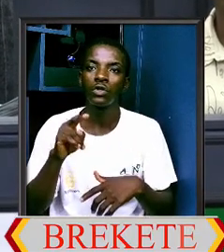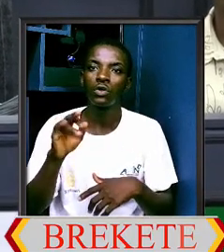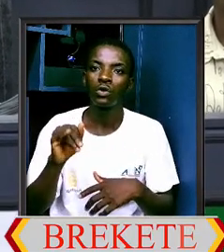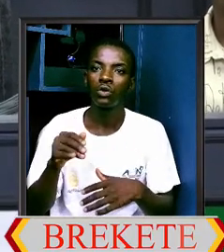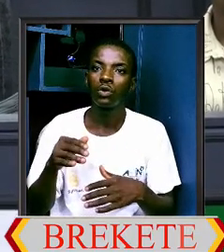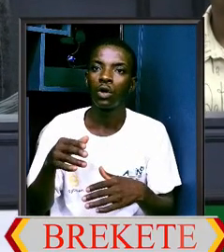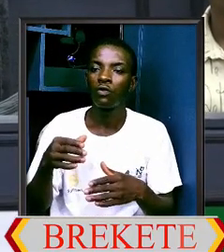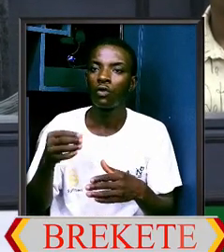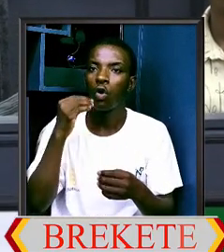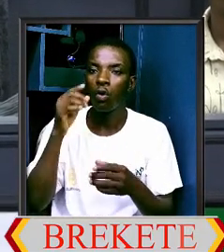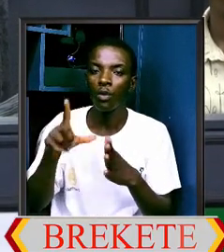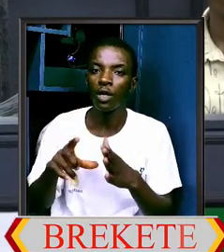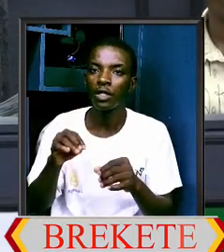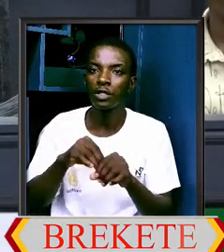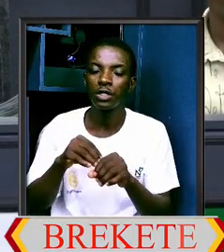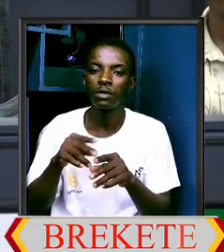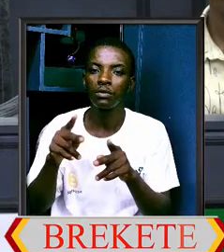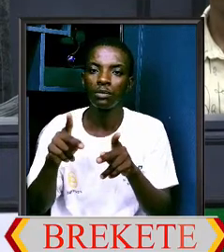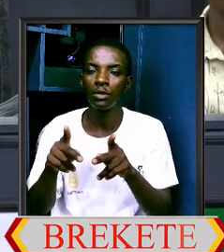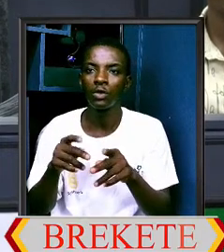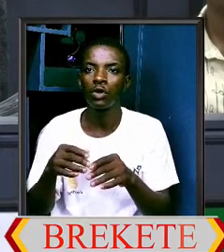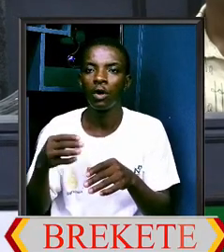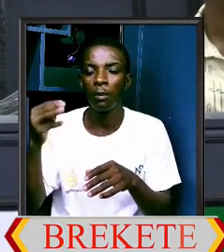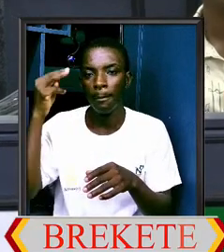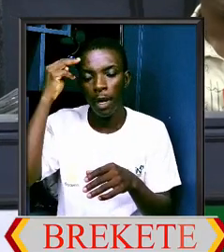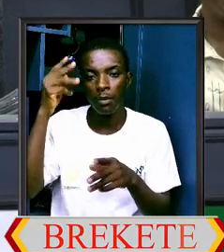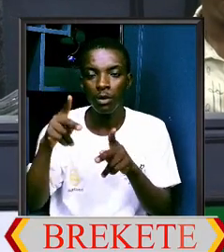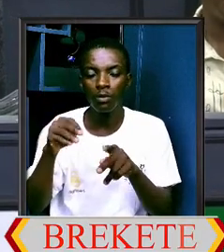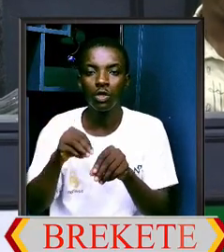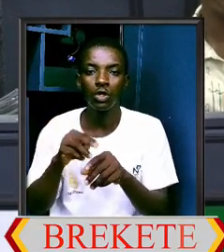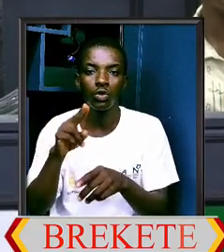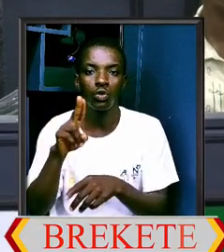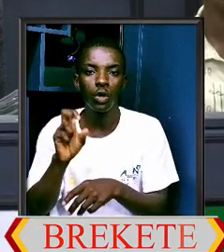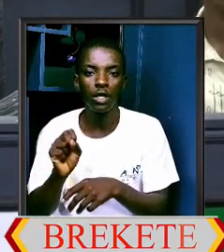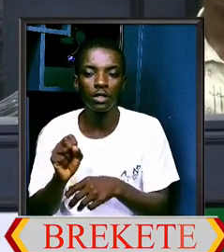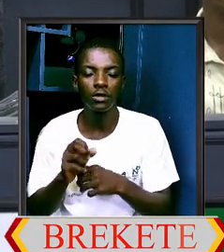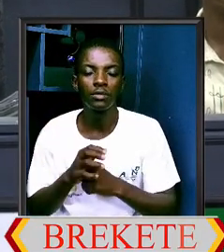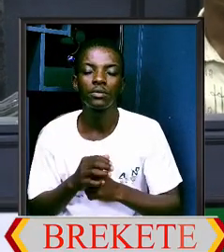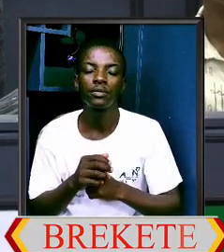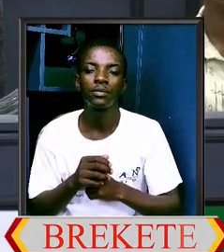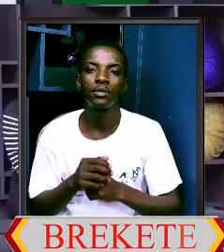We have homeless people in the US. We have mad people in the US.